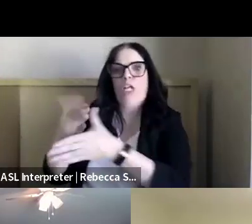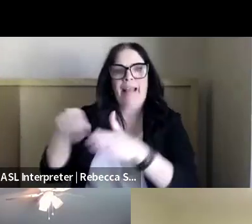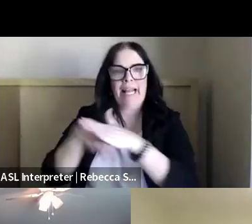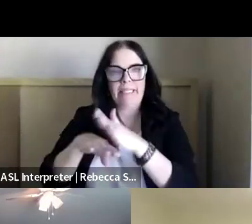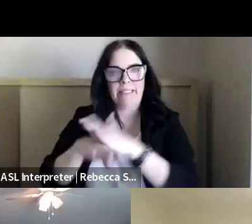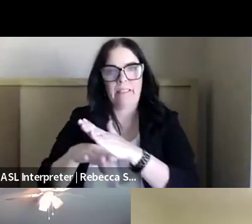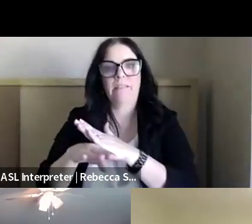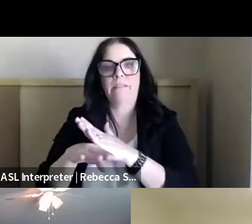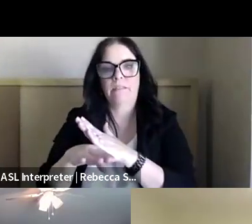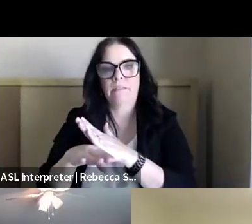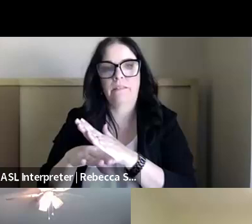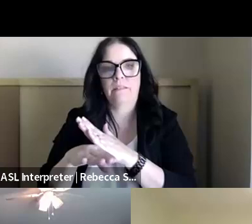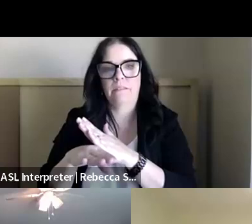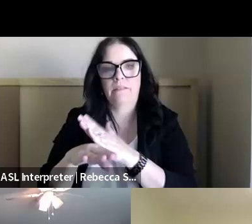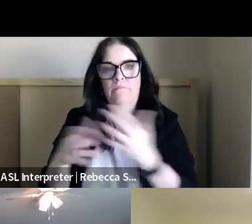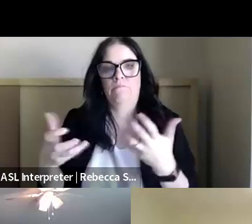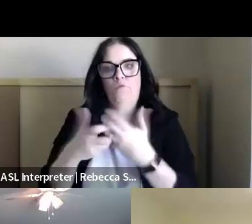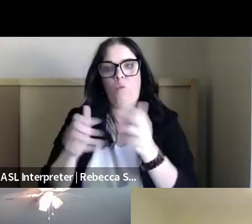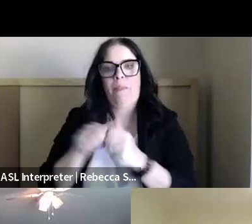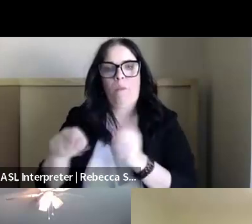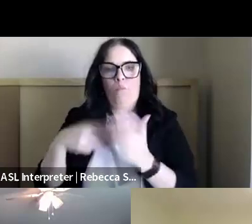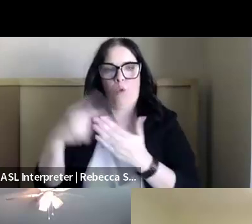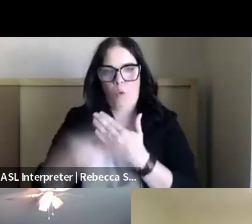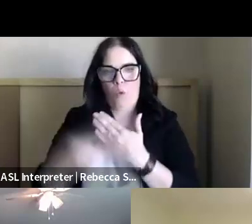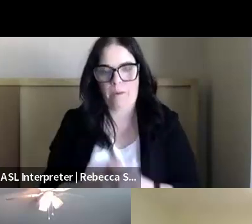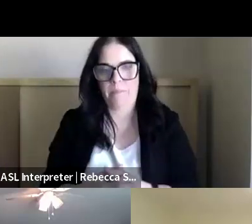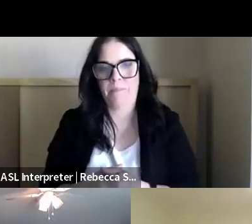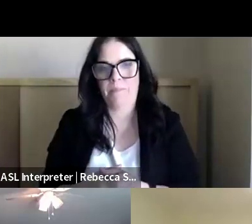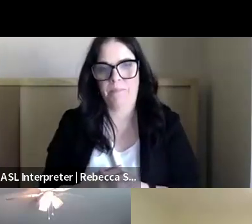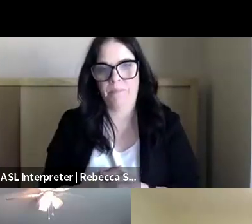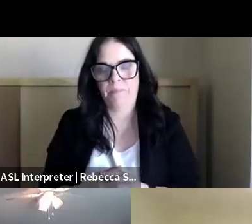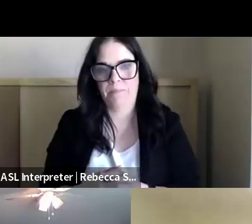administrator finds to be necessary with respect to the programs.